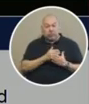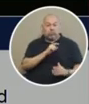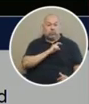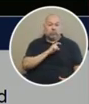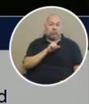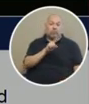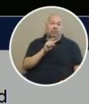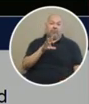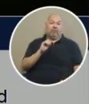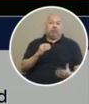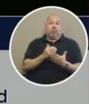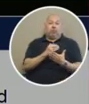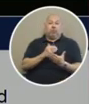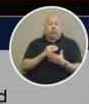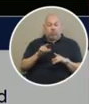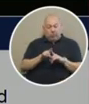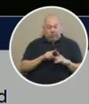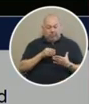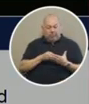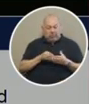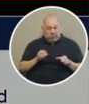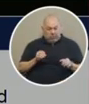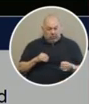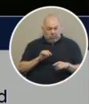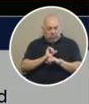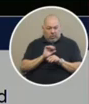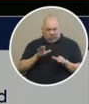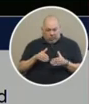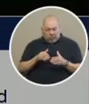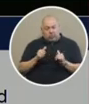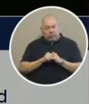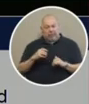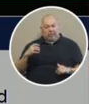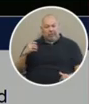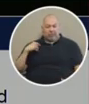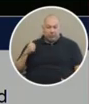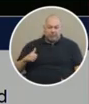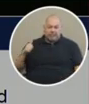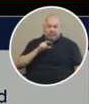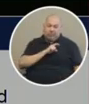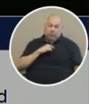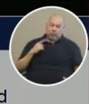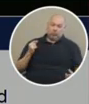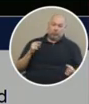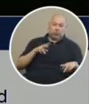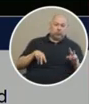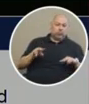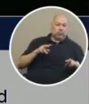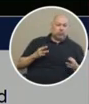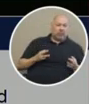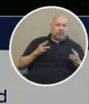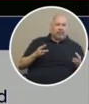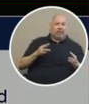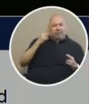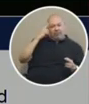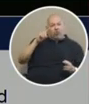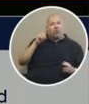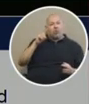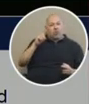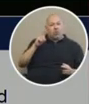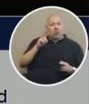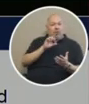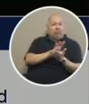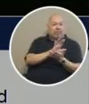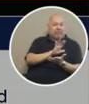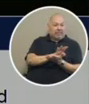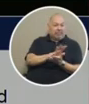officers. And so the budget office working very closely with Chief Allen and looking at what we're going to do as far as a recommendation for police